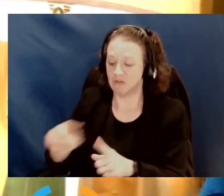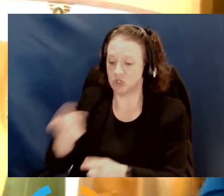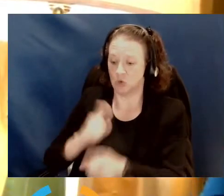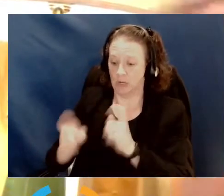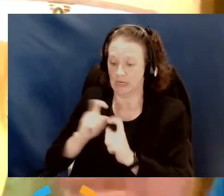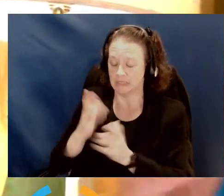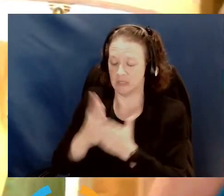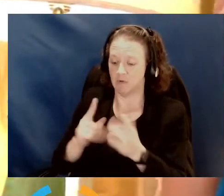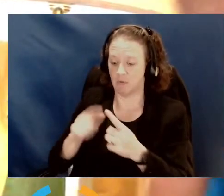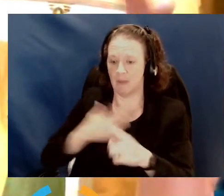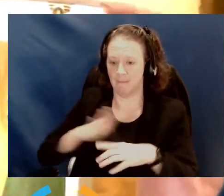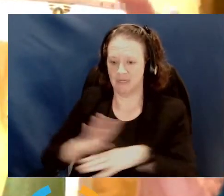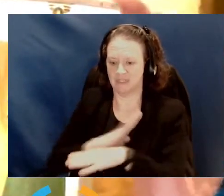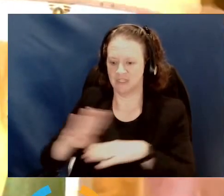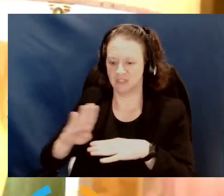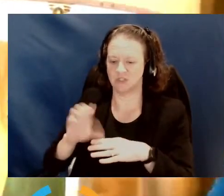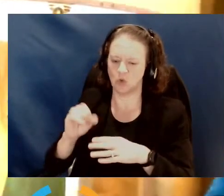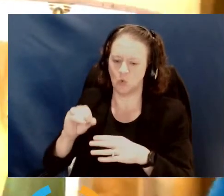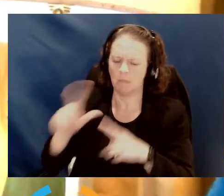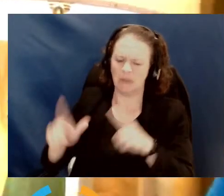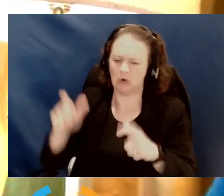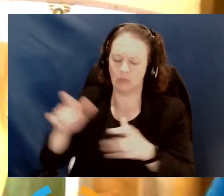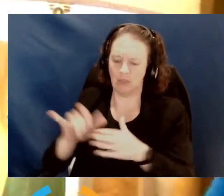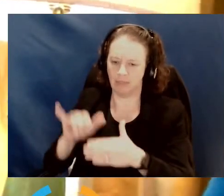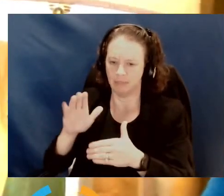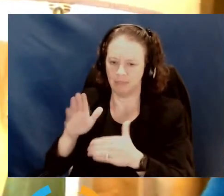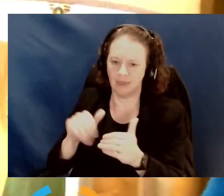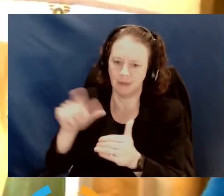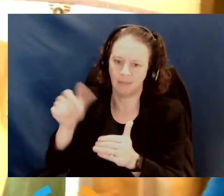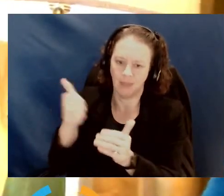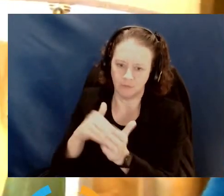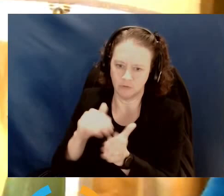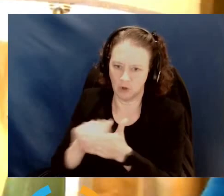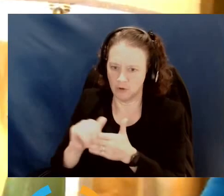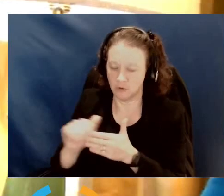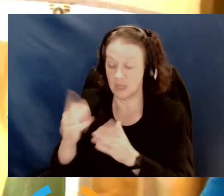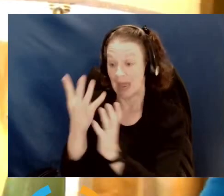that's probably a bigger one. As far as outside the state,